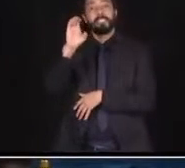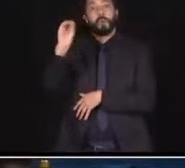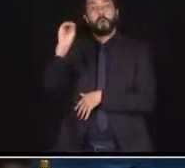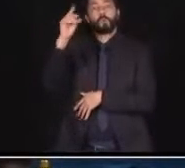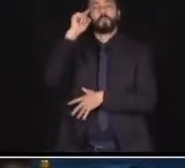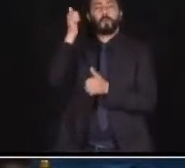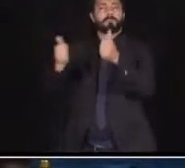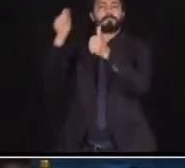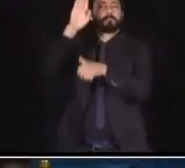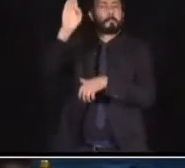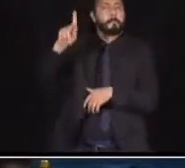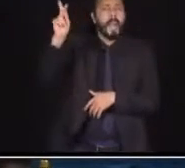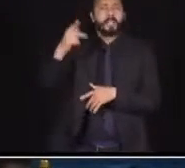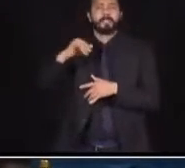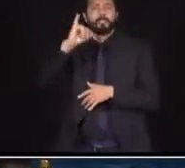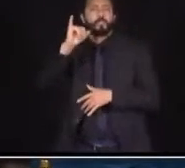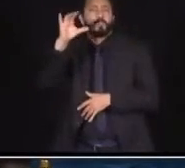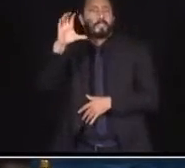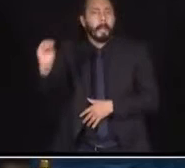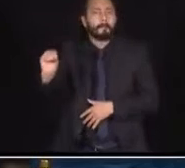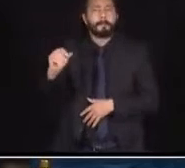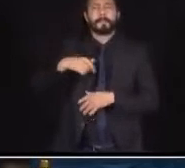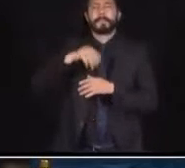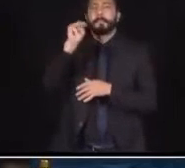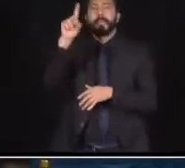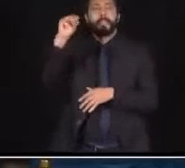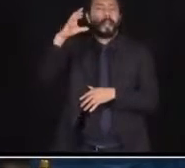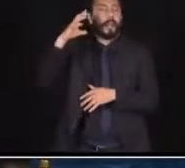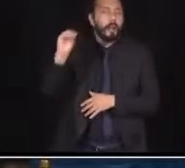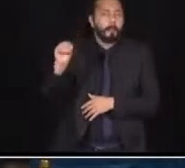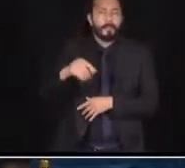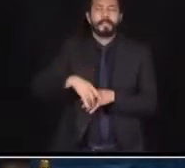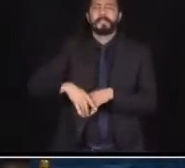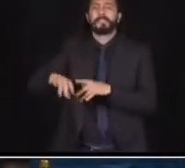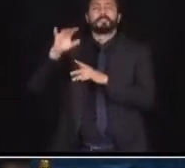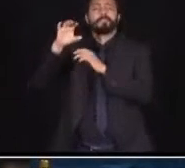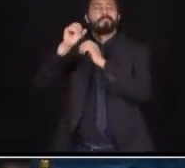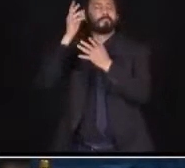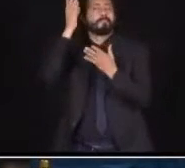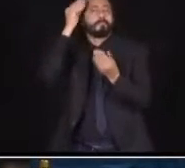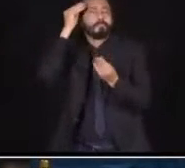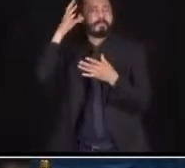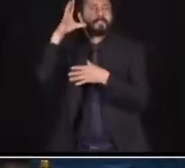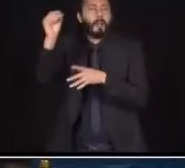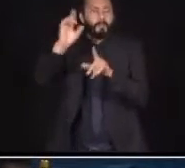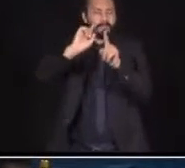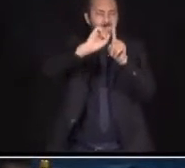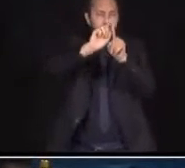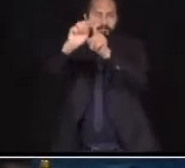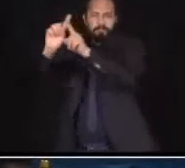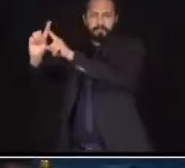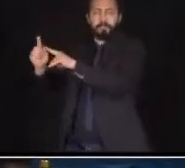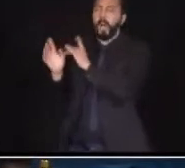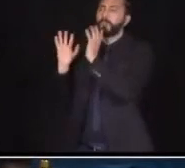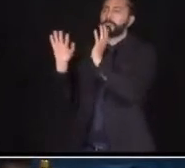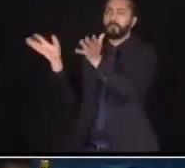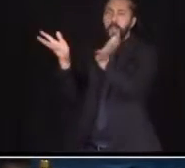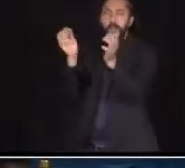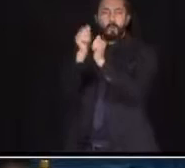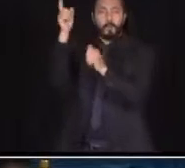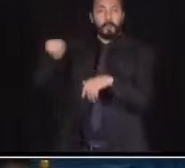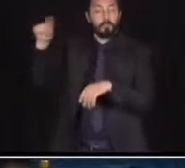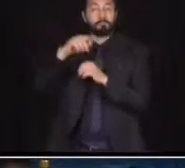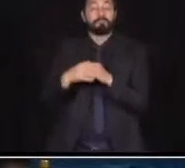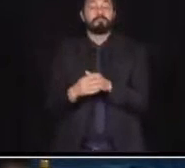insurance companies, media companies, broadcasters, and so forth. And I asked organizations like Maple